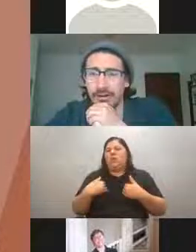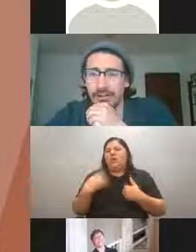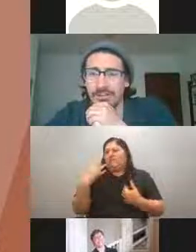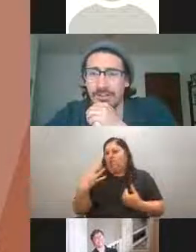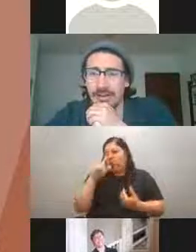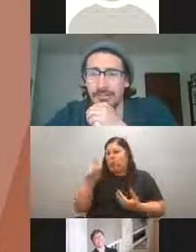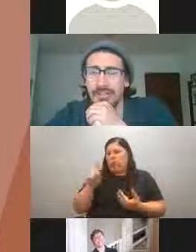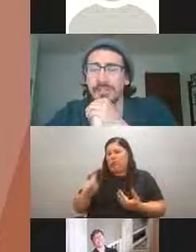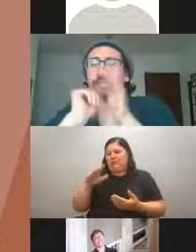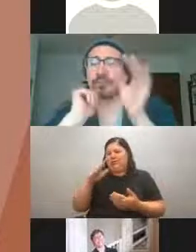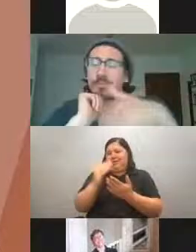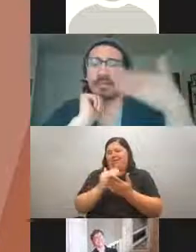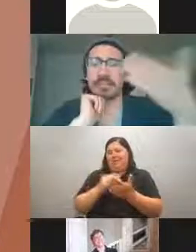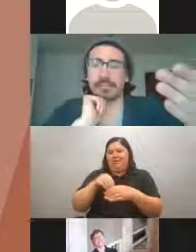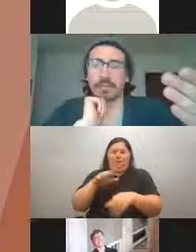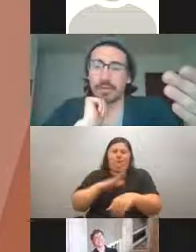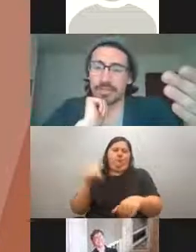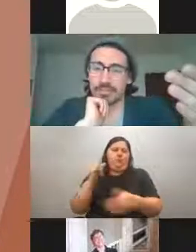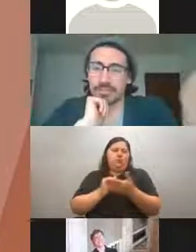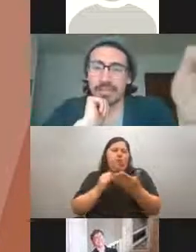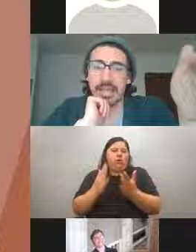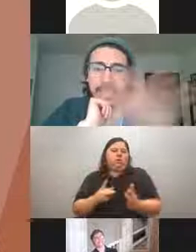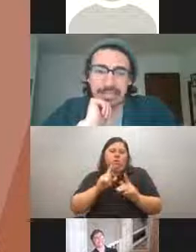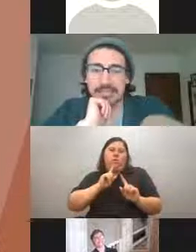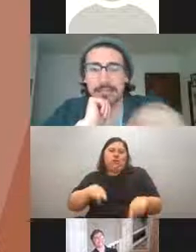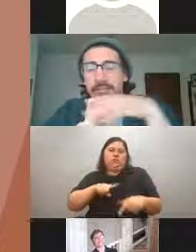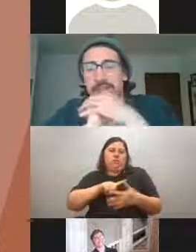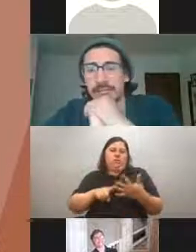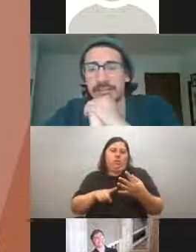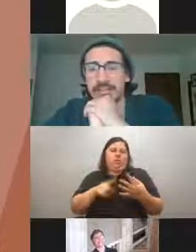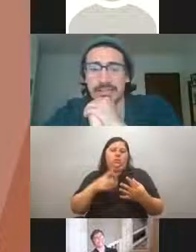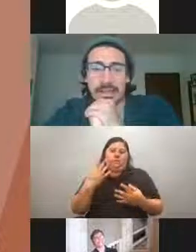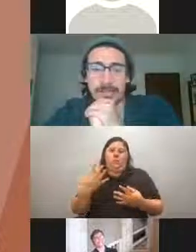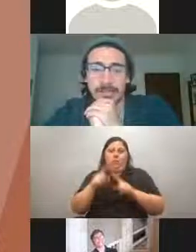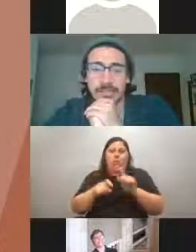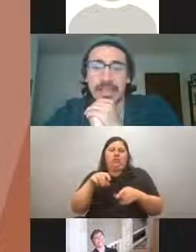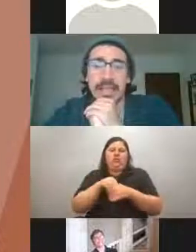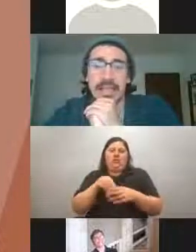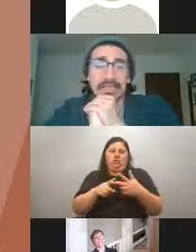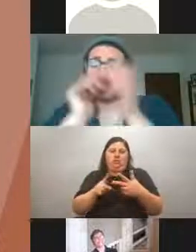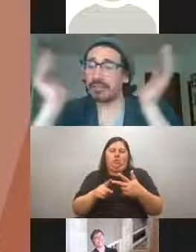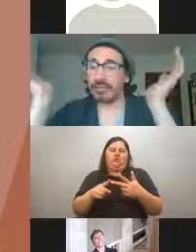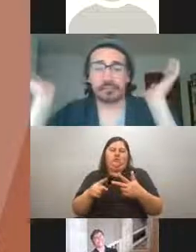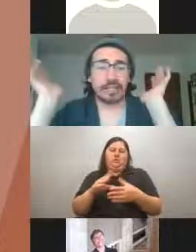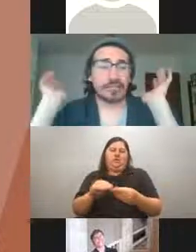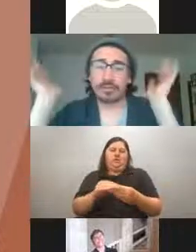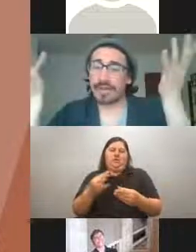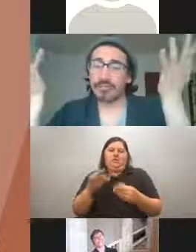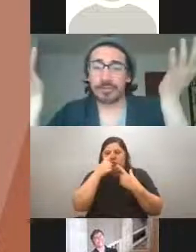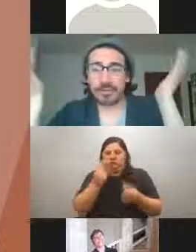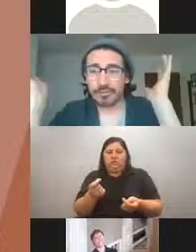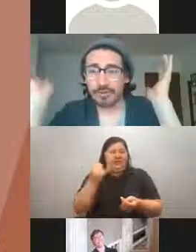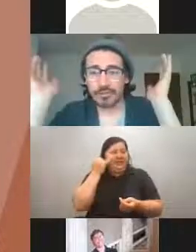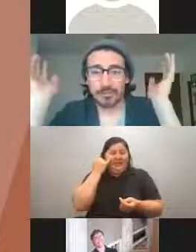for artists. And so just responding to those questions in the statement of interest. And then, if you don't